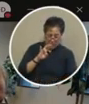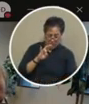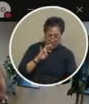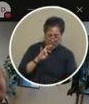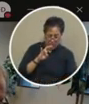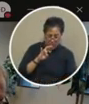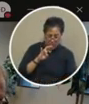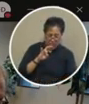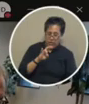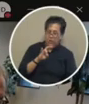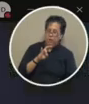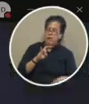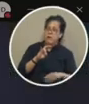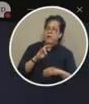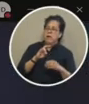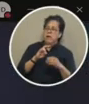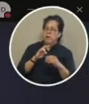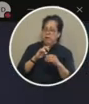Yes, regarding this